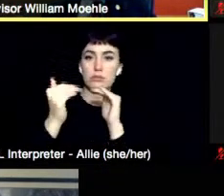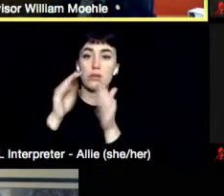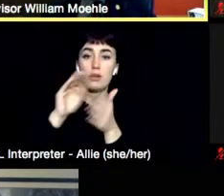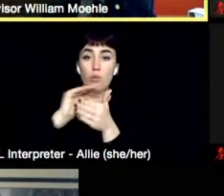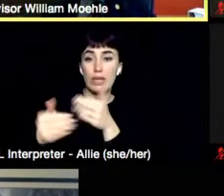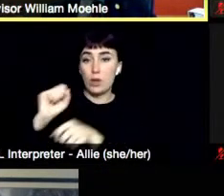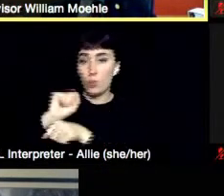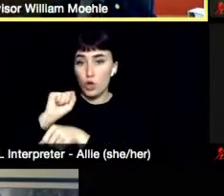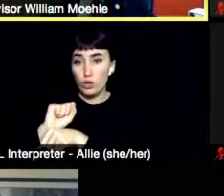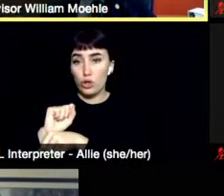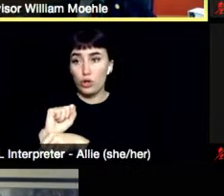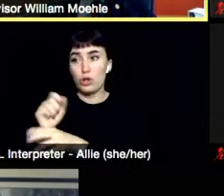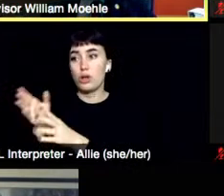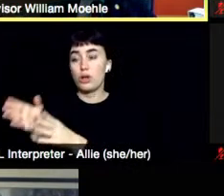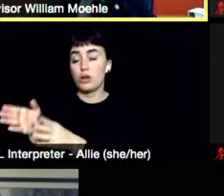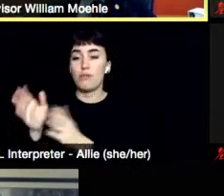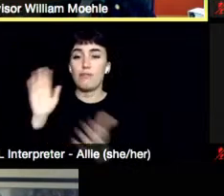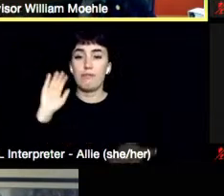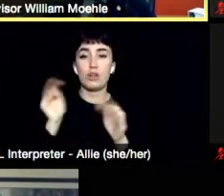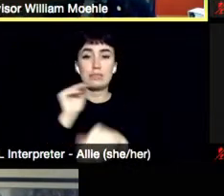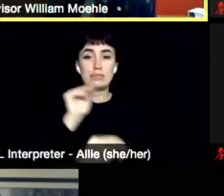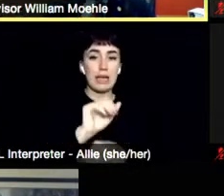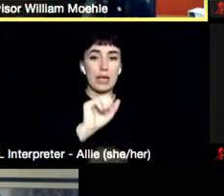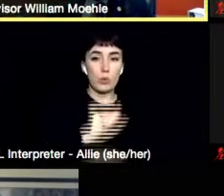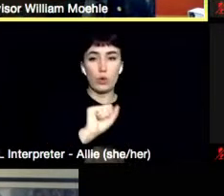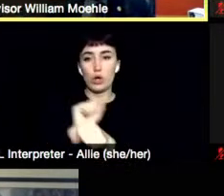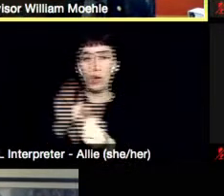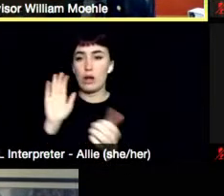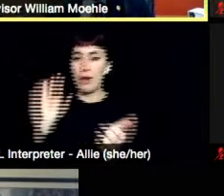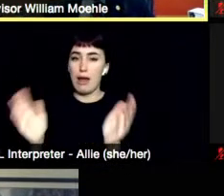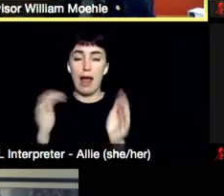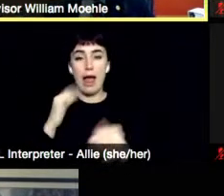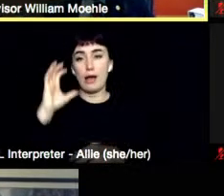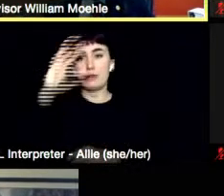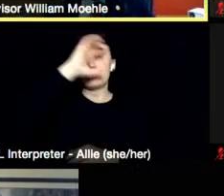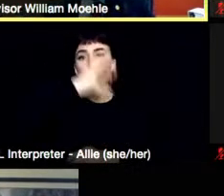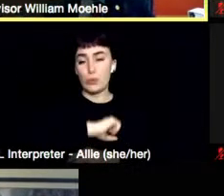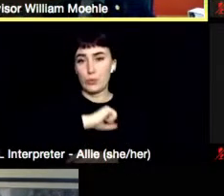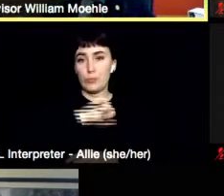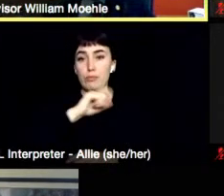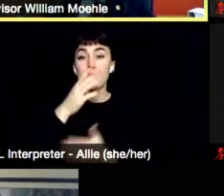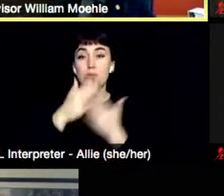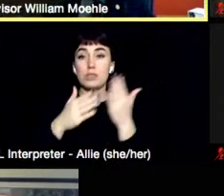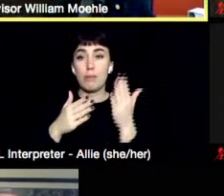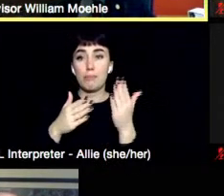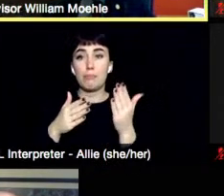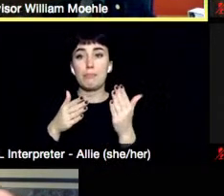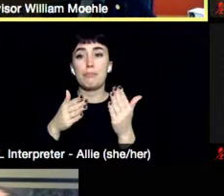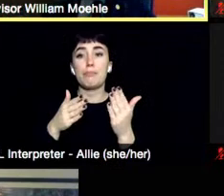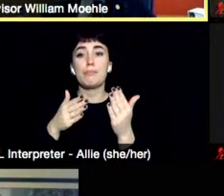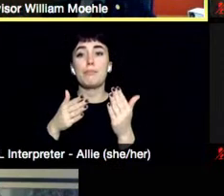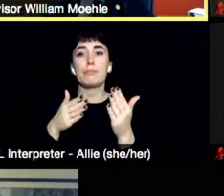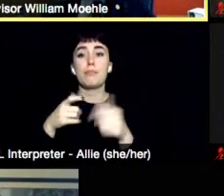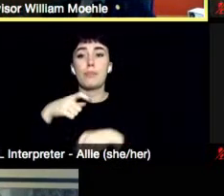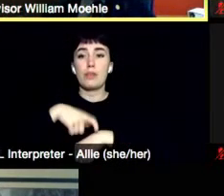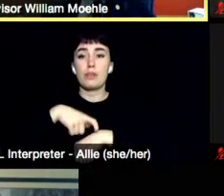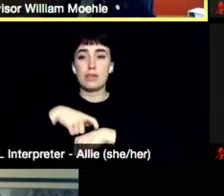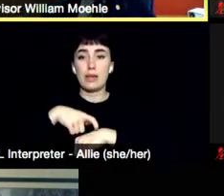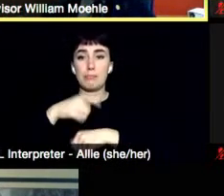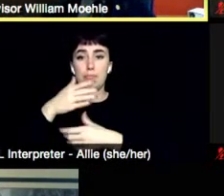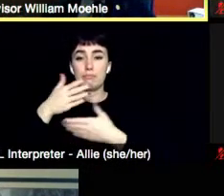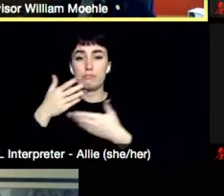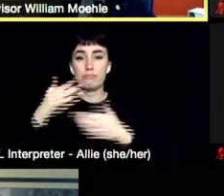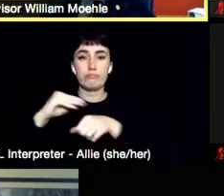work versus night work, I assume that some of the time elements